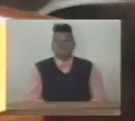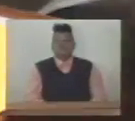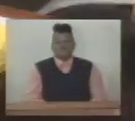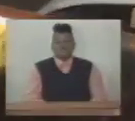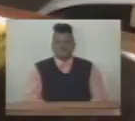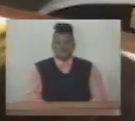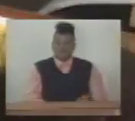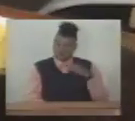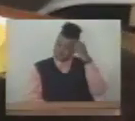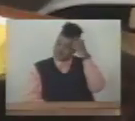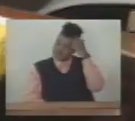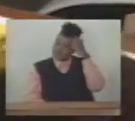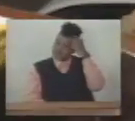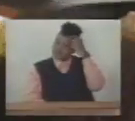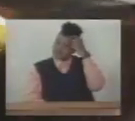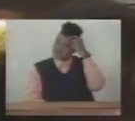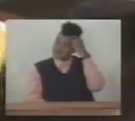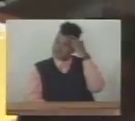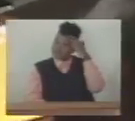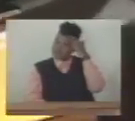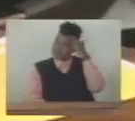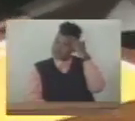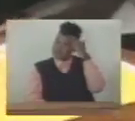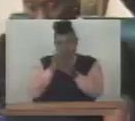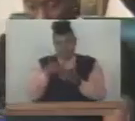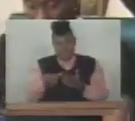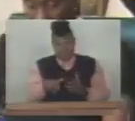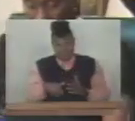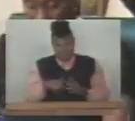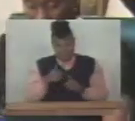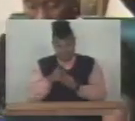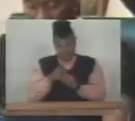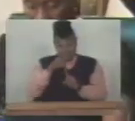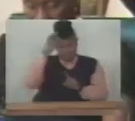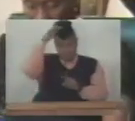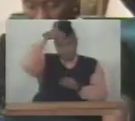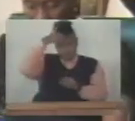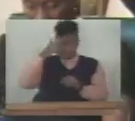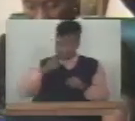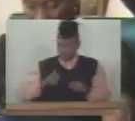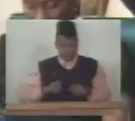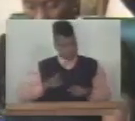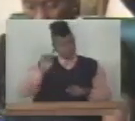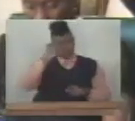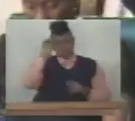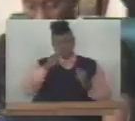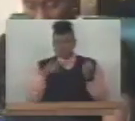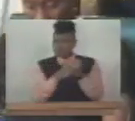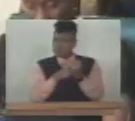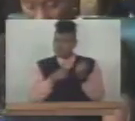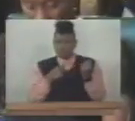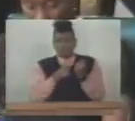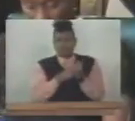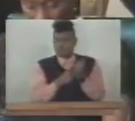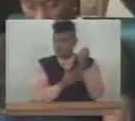less fortunate at the forefront of her mind. You have been the voice that has kept the